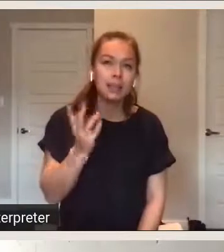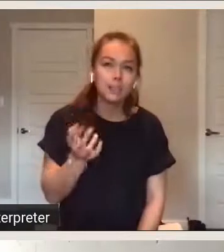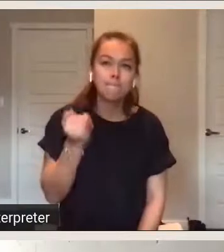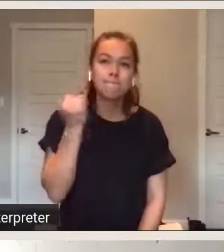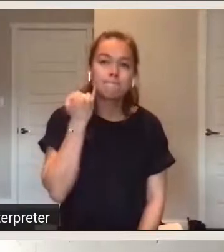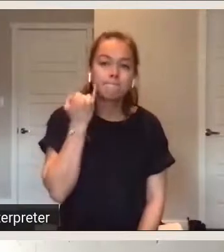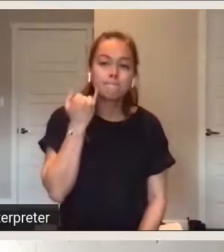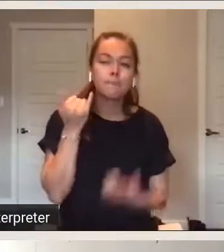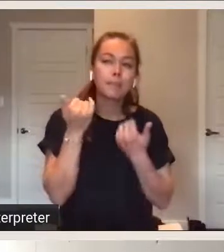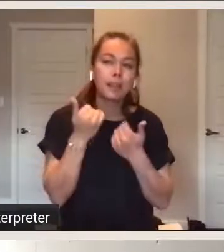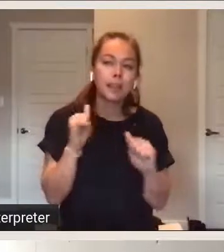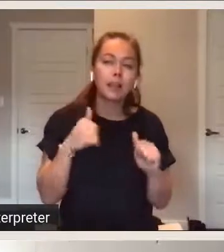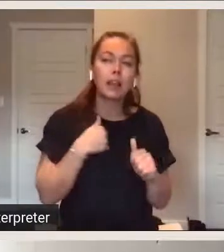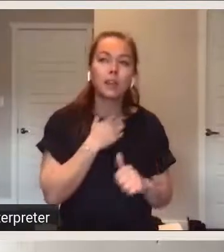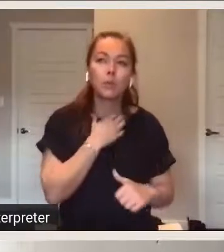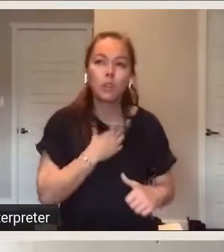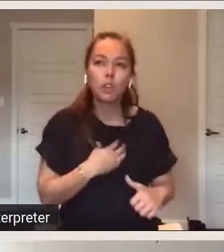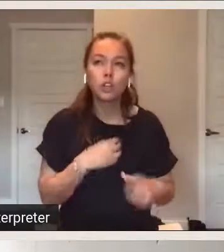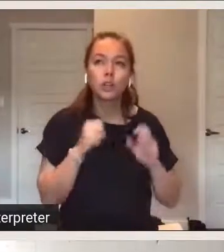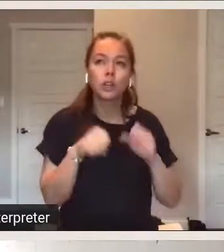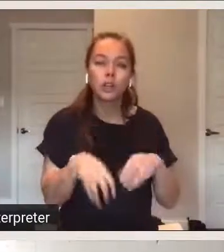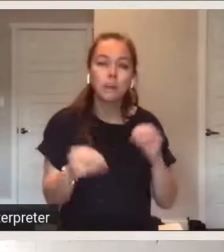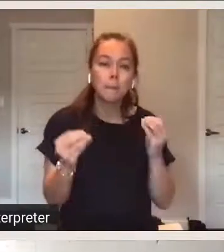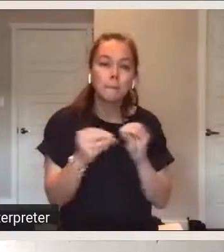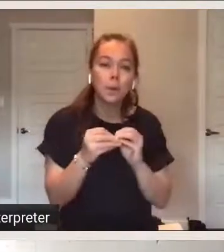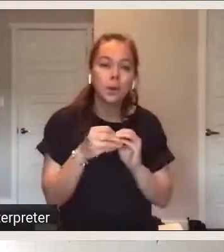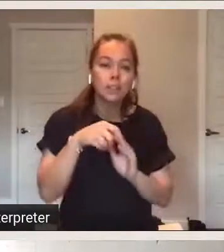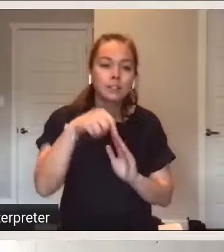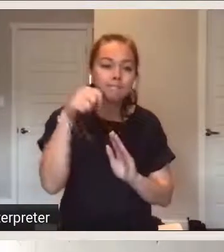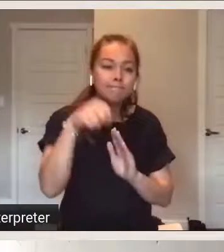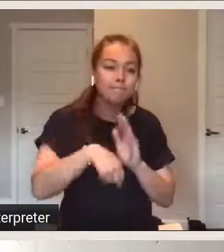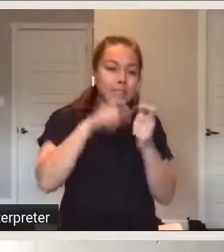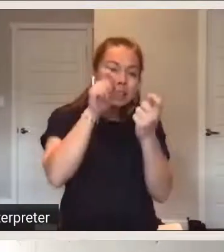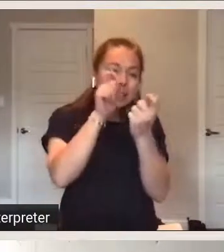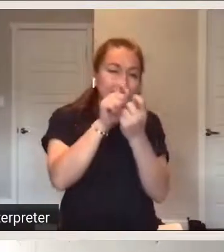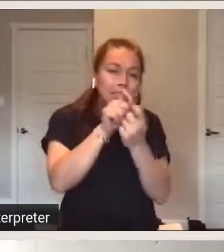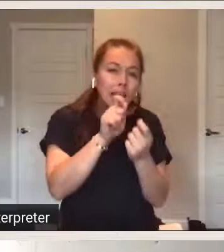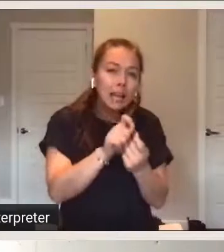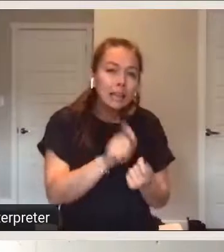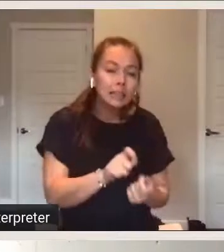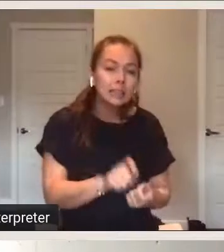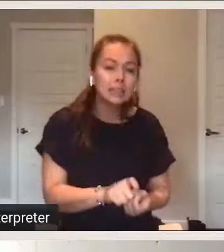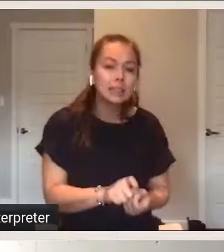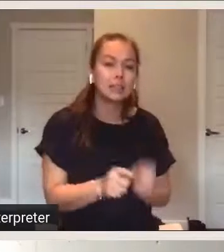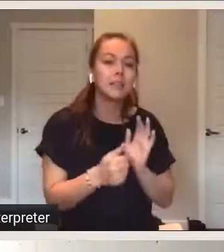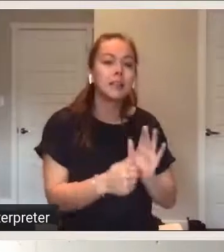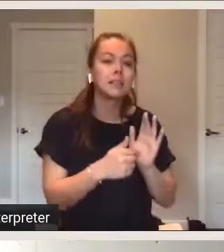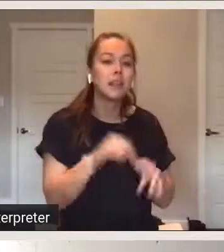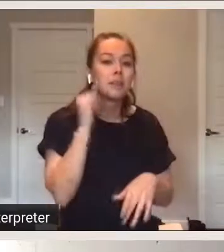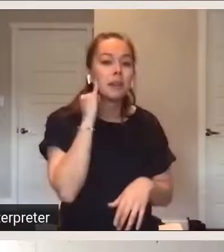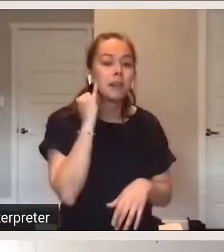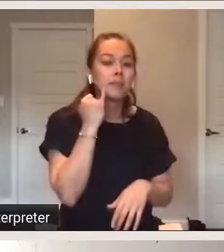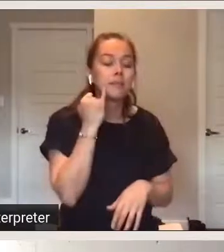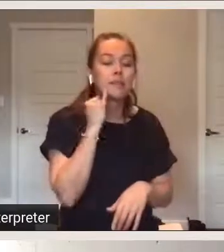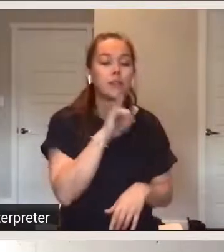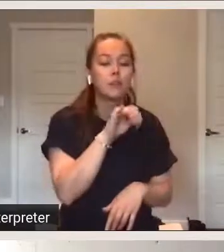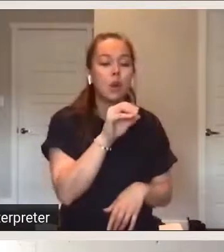to be like if we could have Joelle watching like that film specifically and then have it connect, but